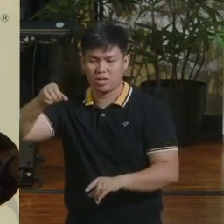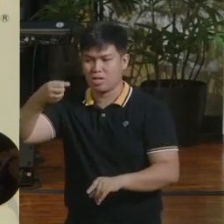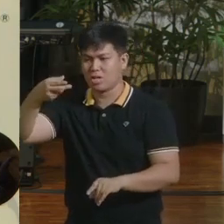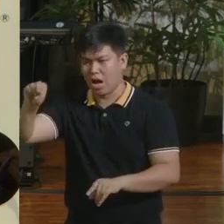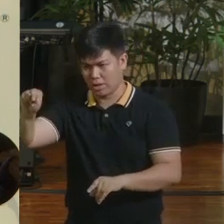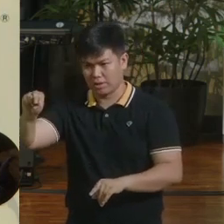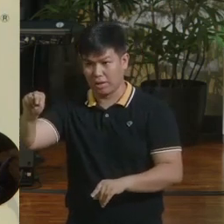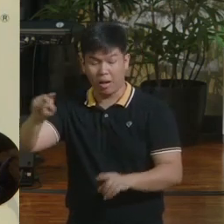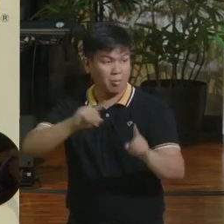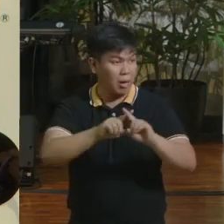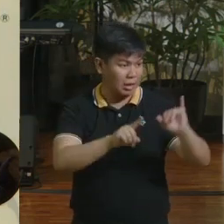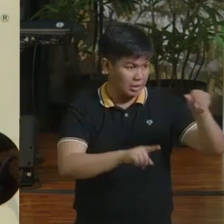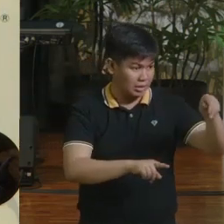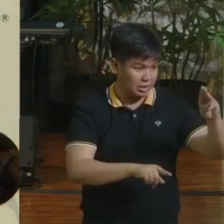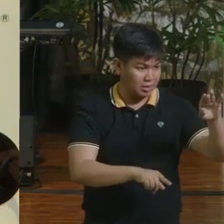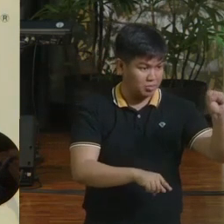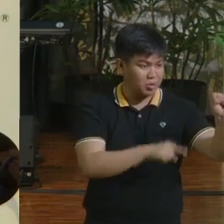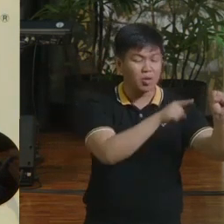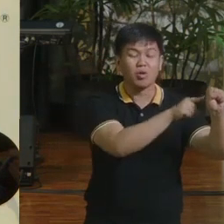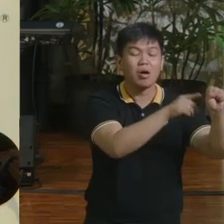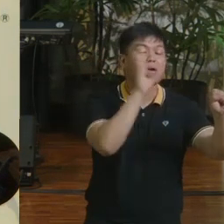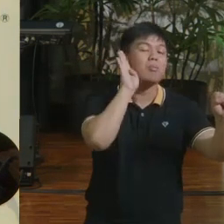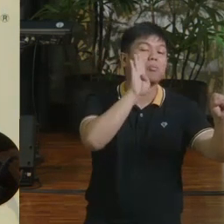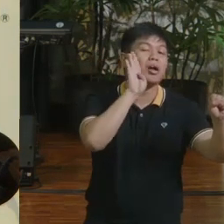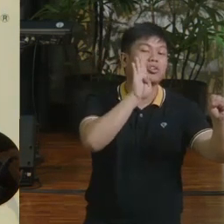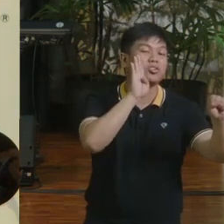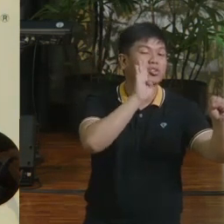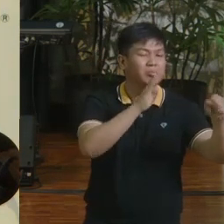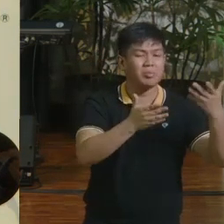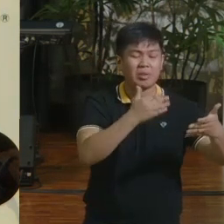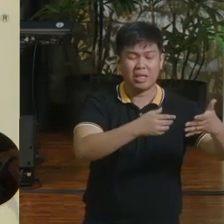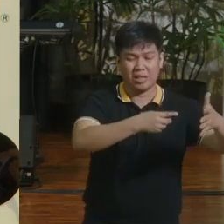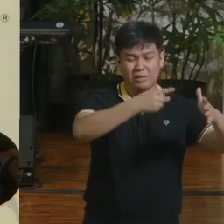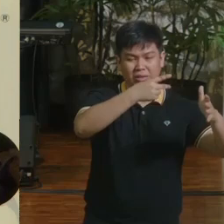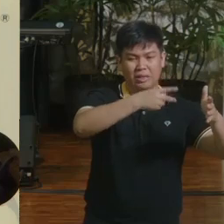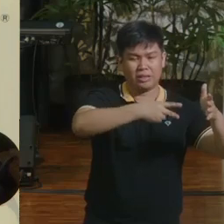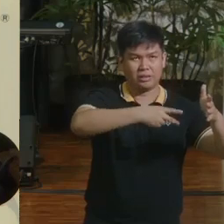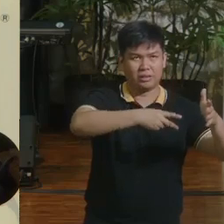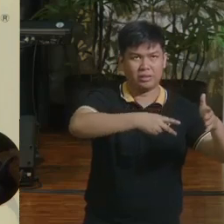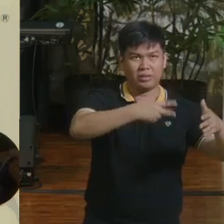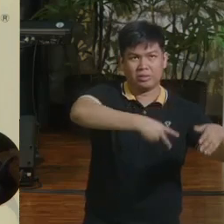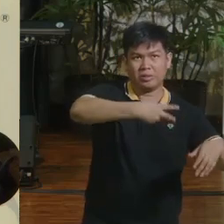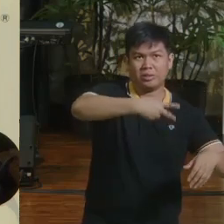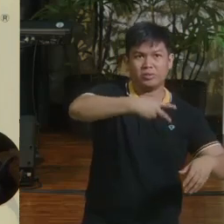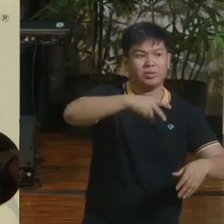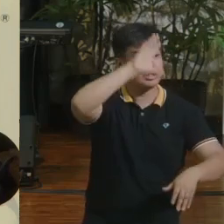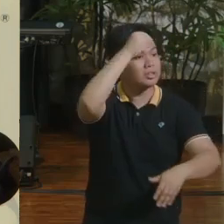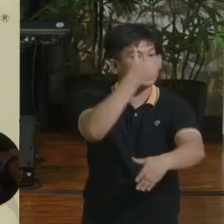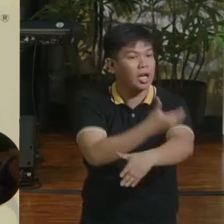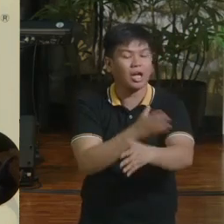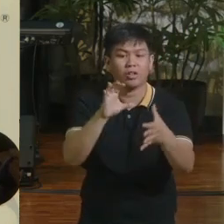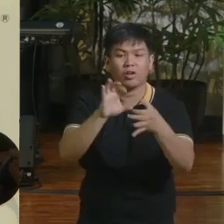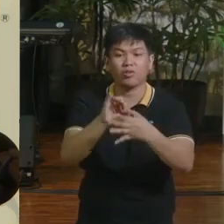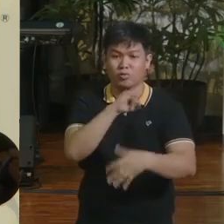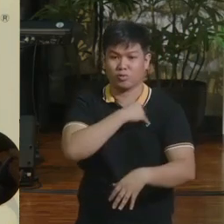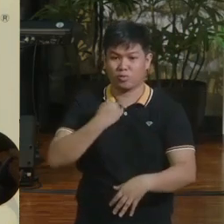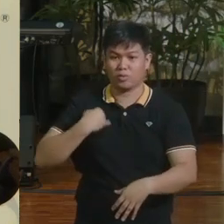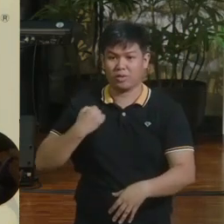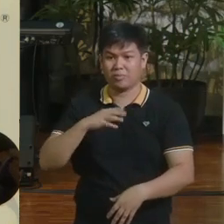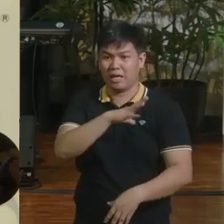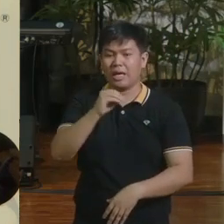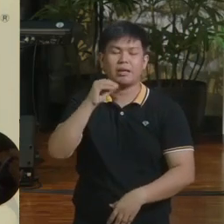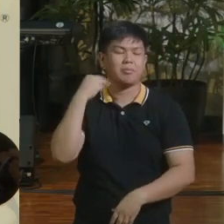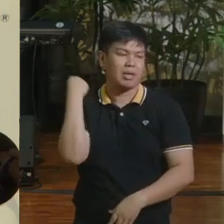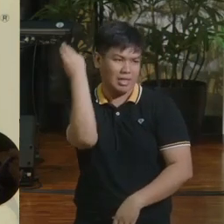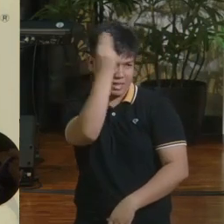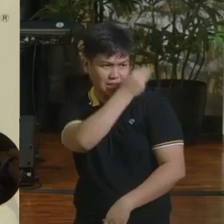Jerusalem. For reference, Acts 9:26-30 yun. And when he had come to Jerusalem, he attempted to join the disciples.